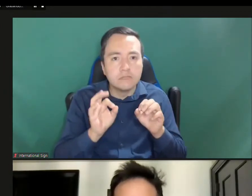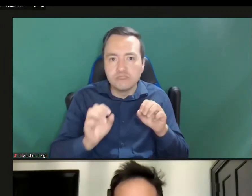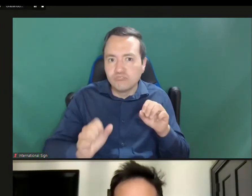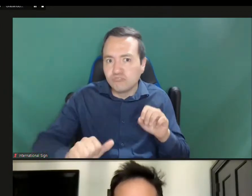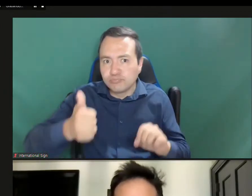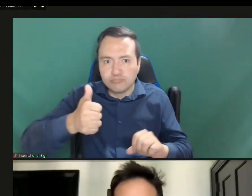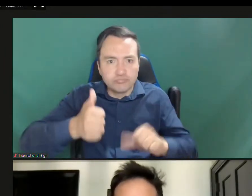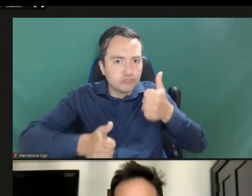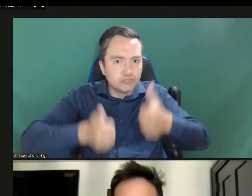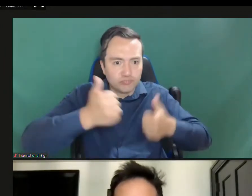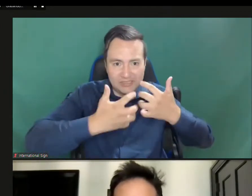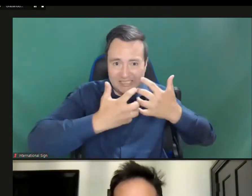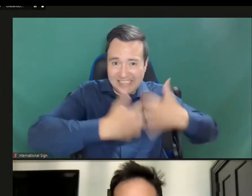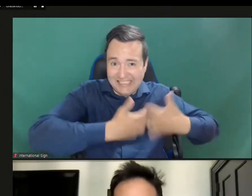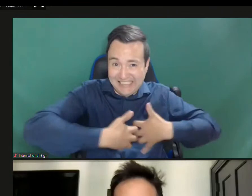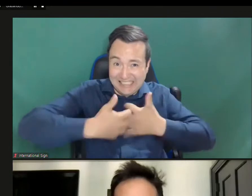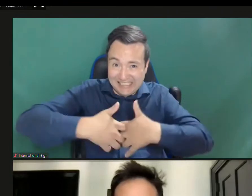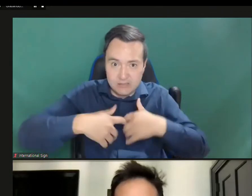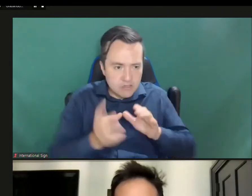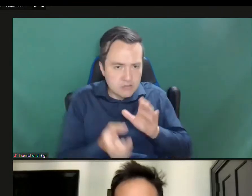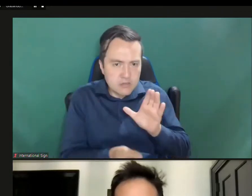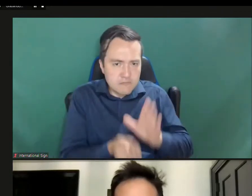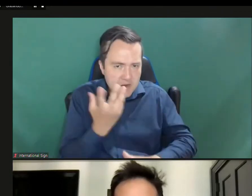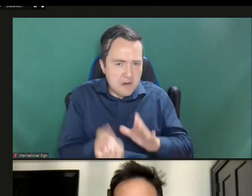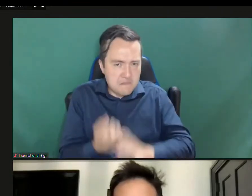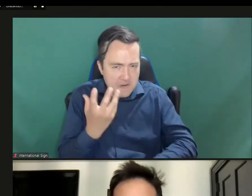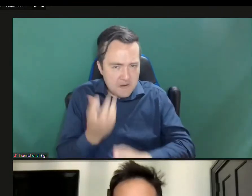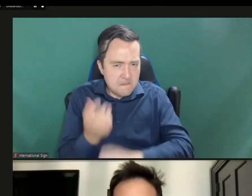industry that's at the